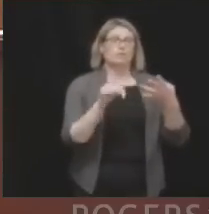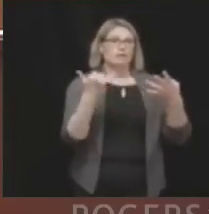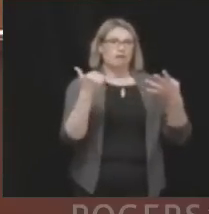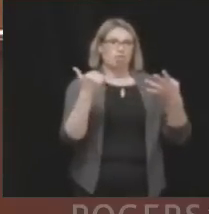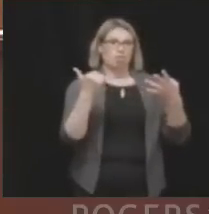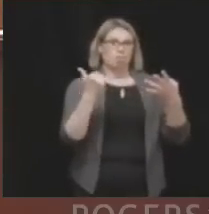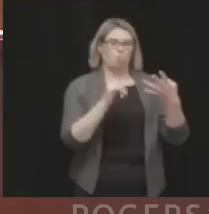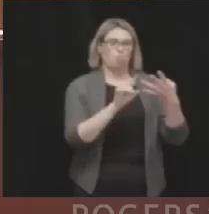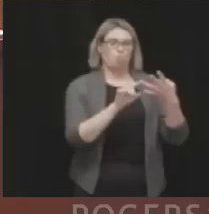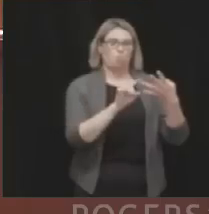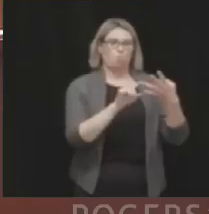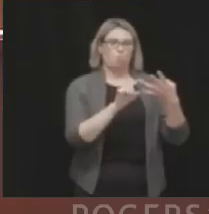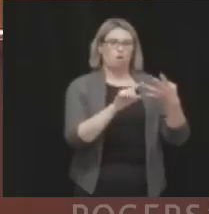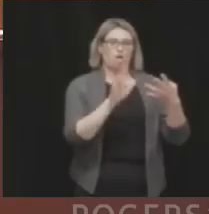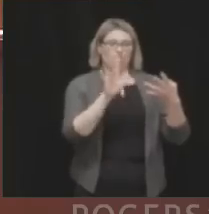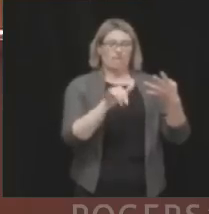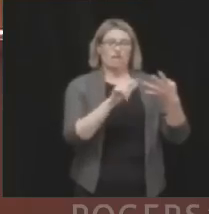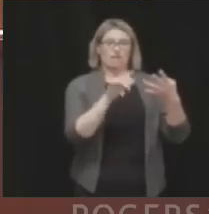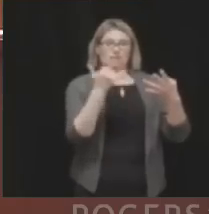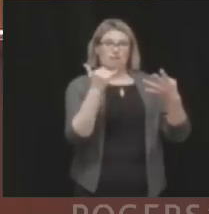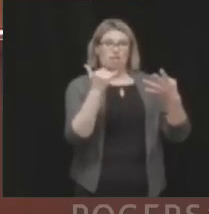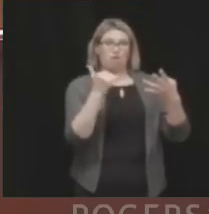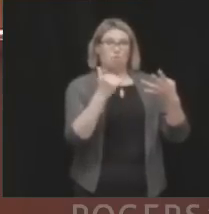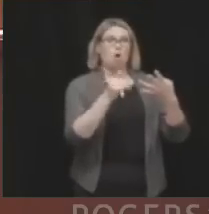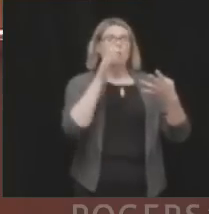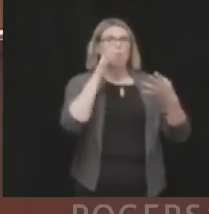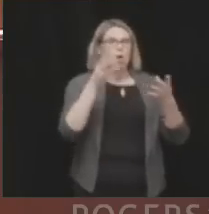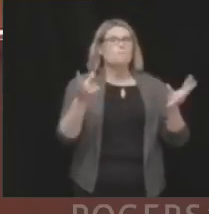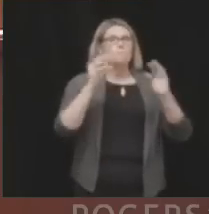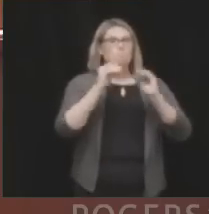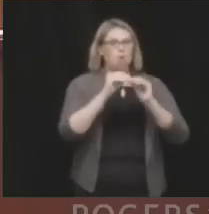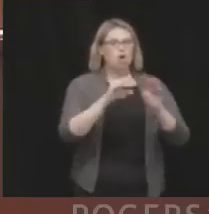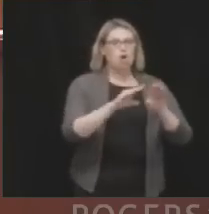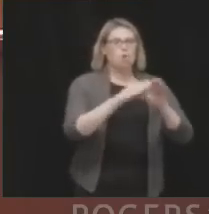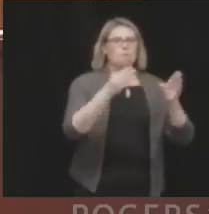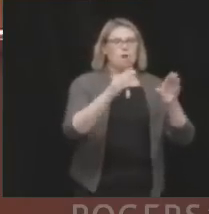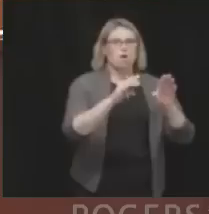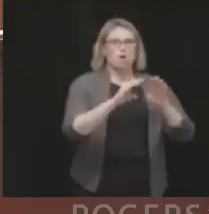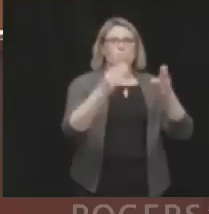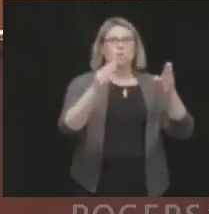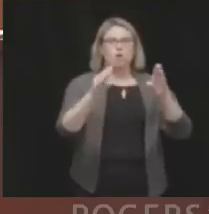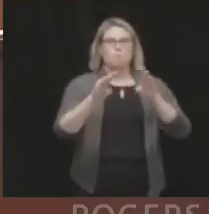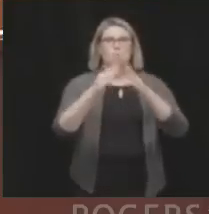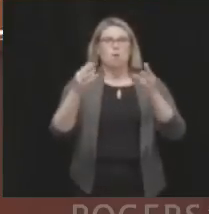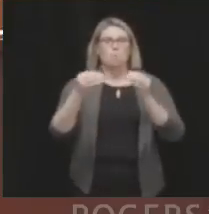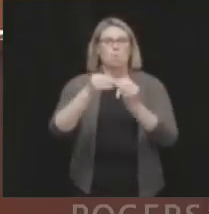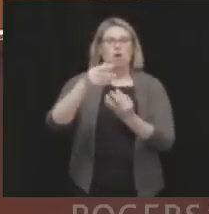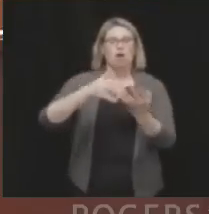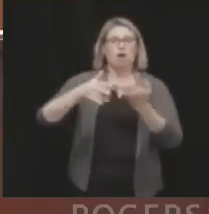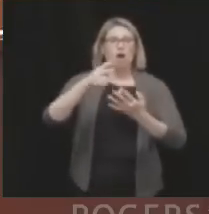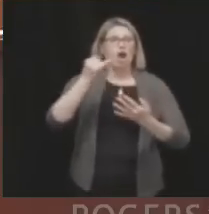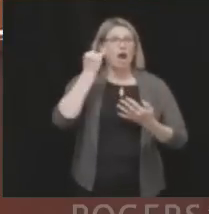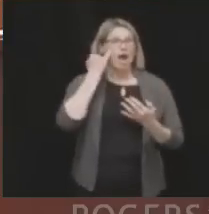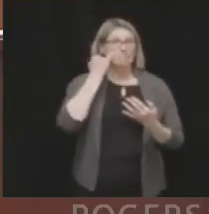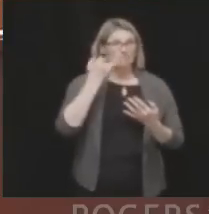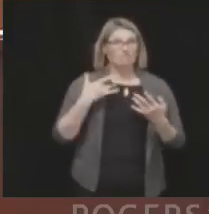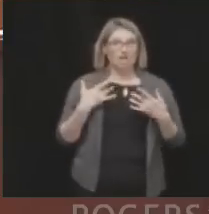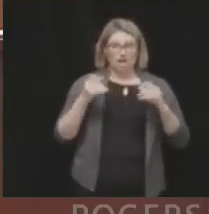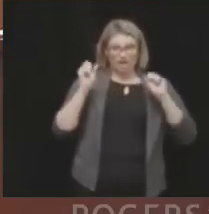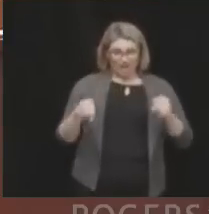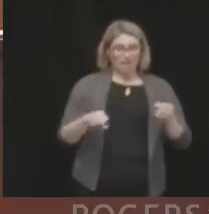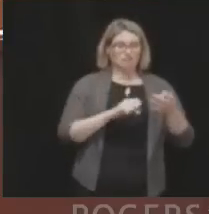final phase is green, and it will likely only come after a vaccine is available, or we learn more